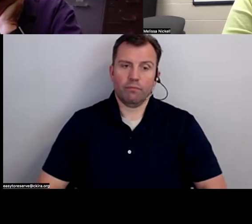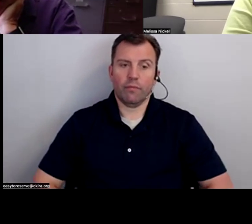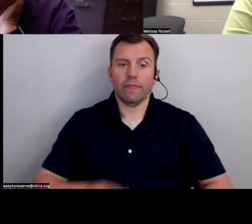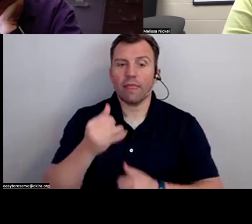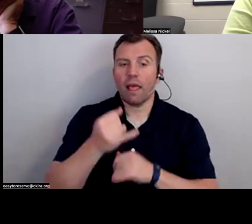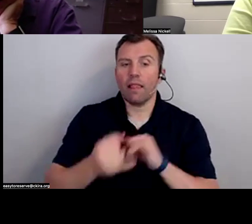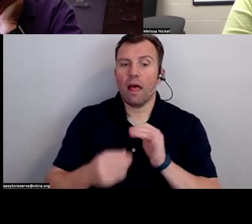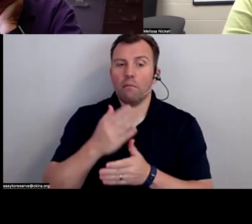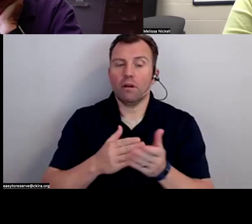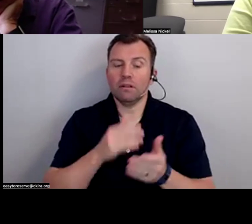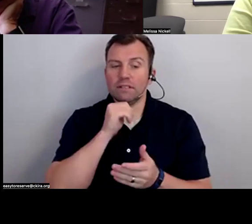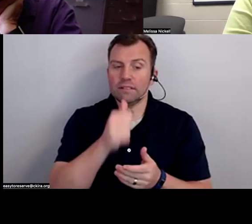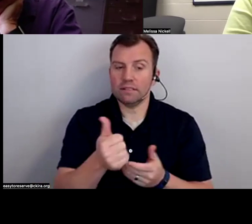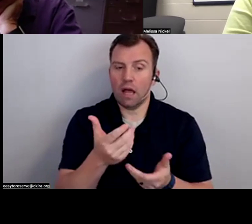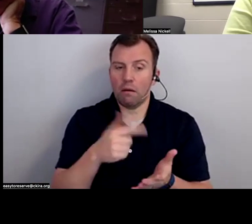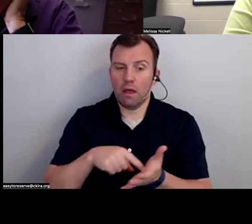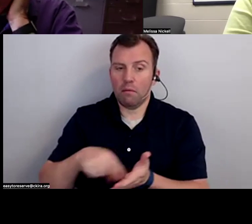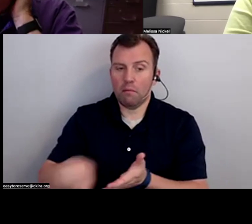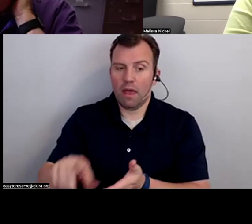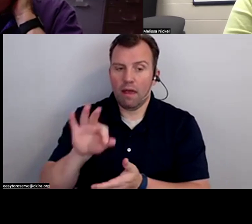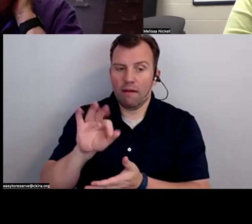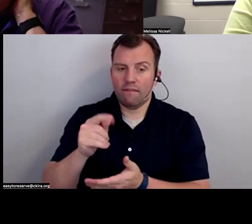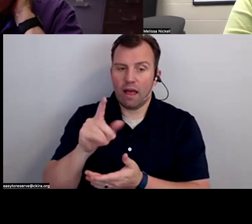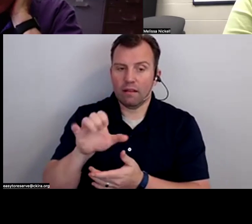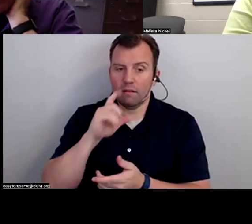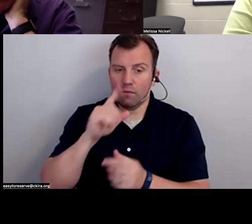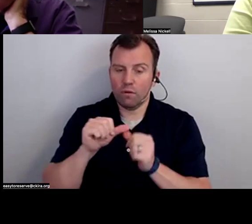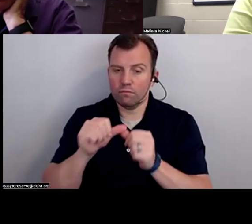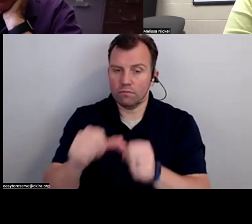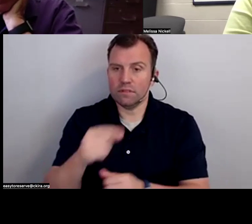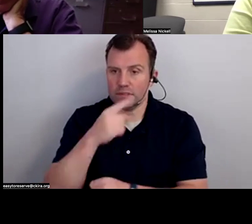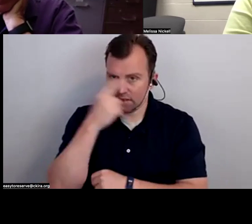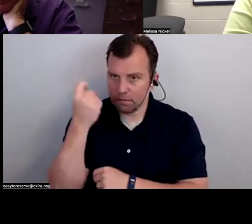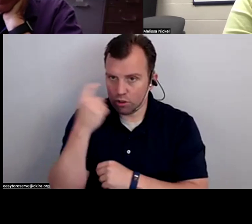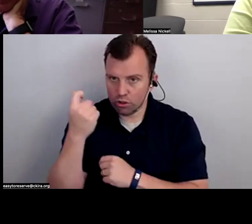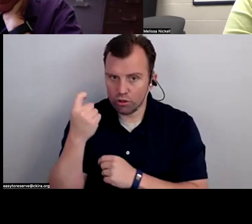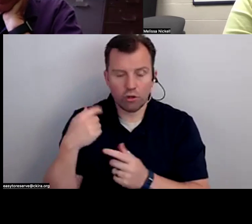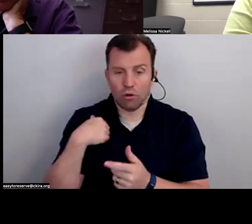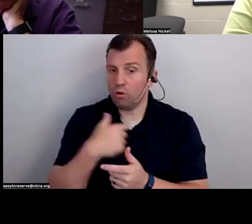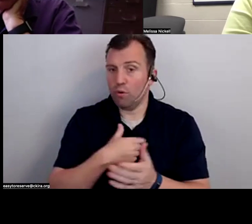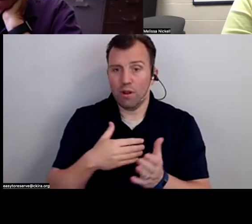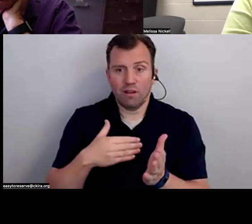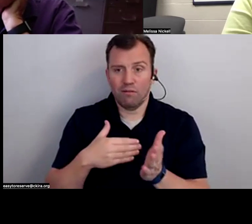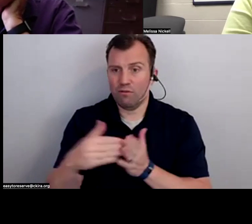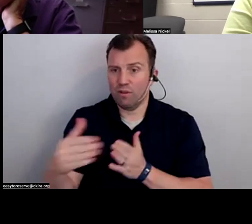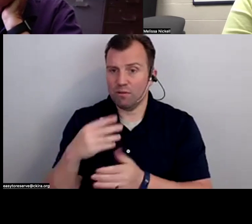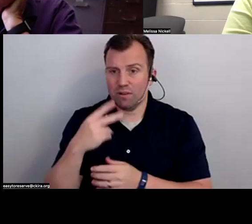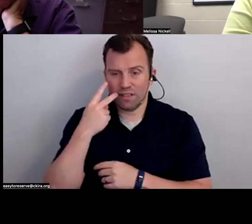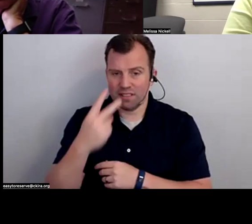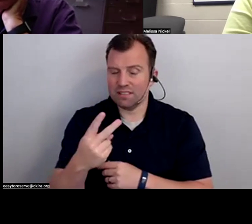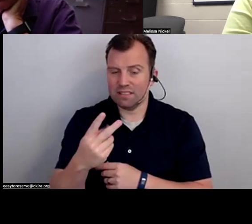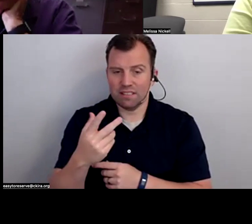was about not being able to pay faculty over the entire summer, and I would say that we frequently see SURE